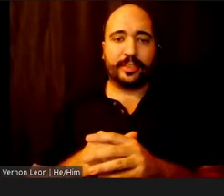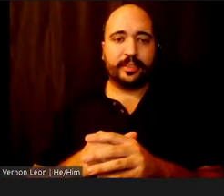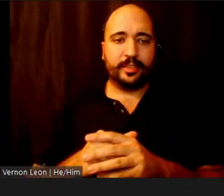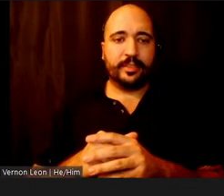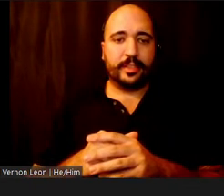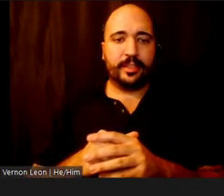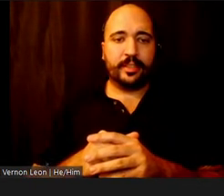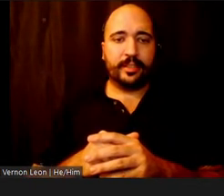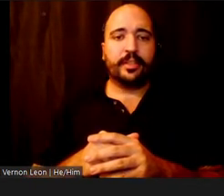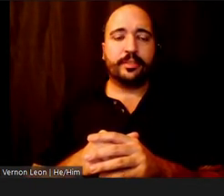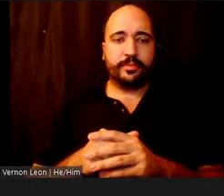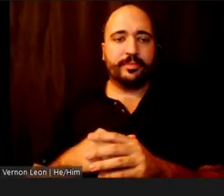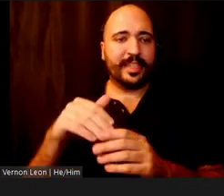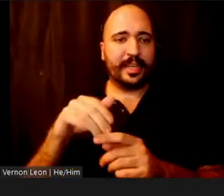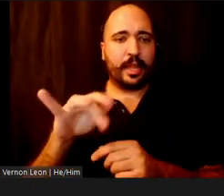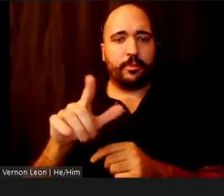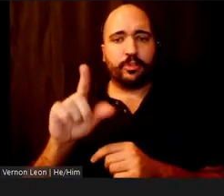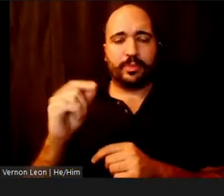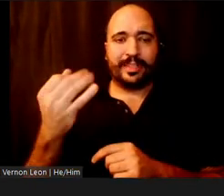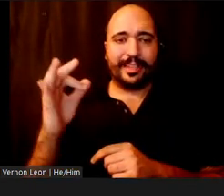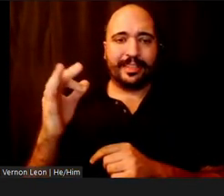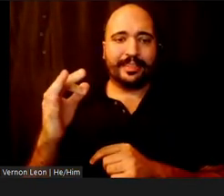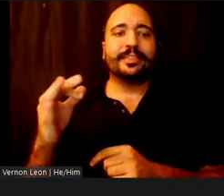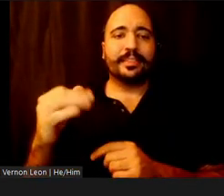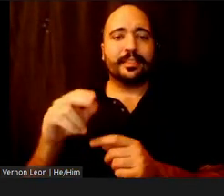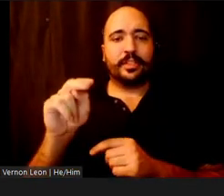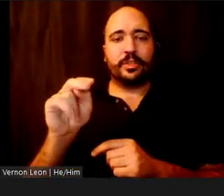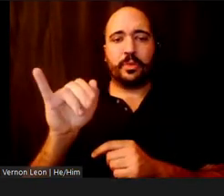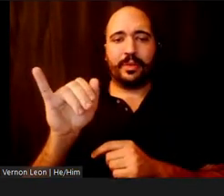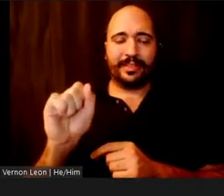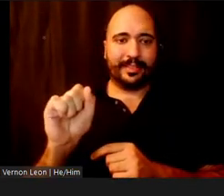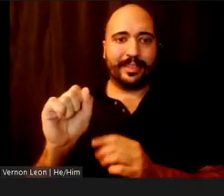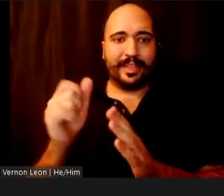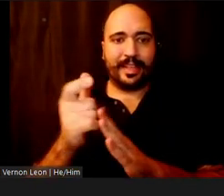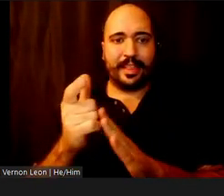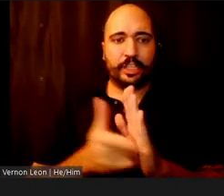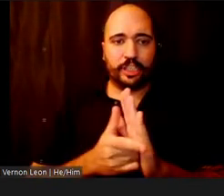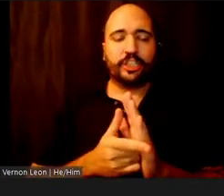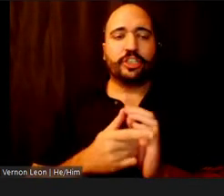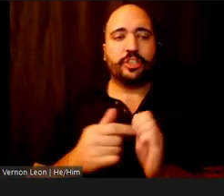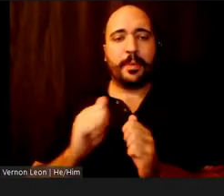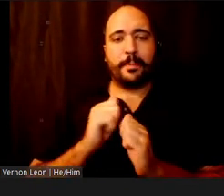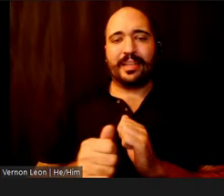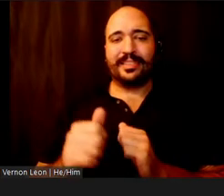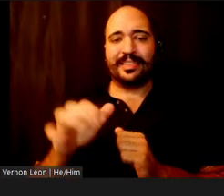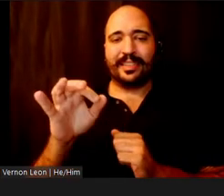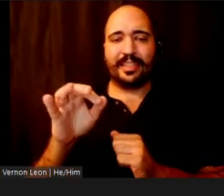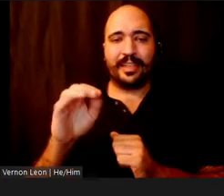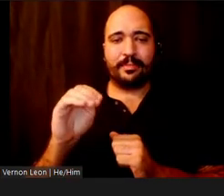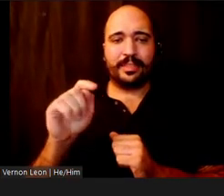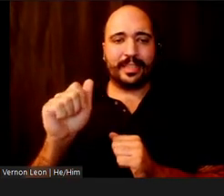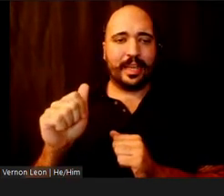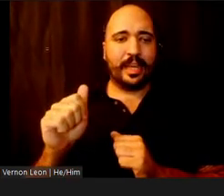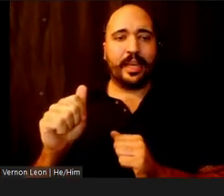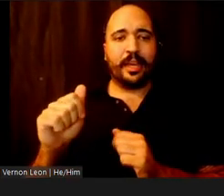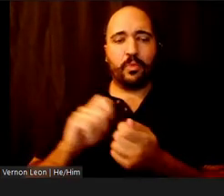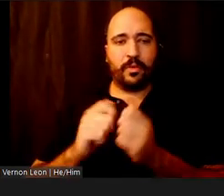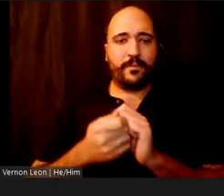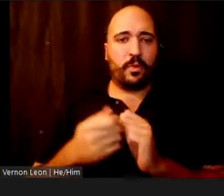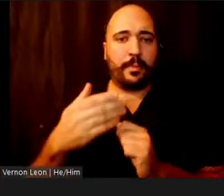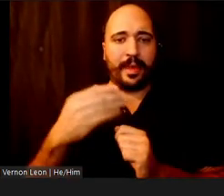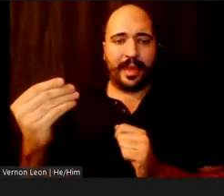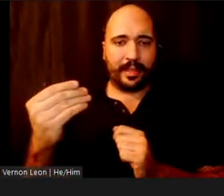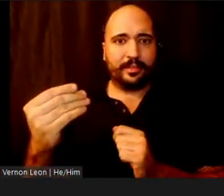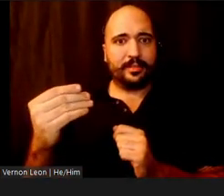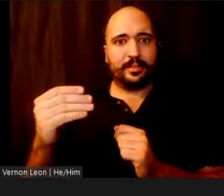In April 2019, the New York State Legislature passed the MTA Reform and Traffic Mobility Act. If approved by